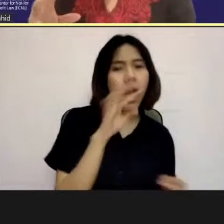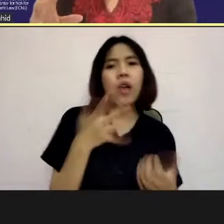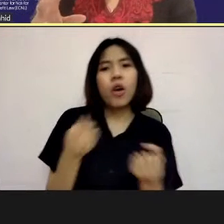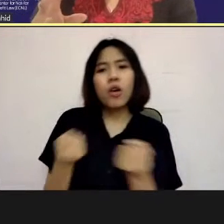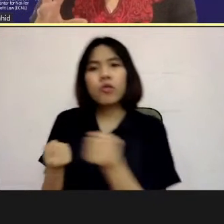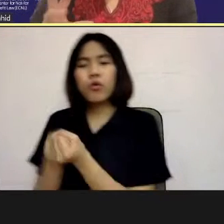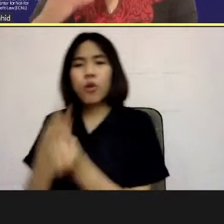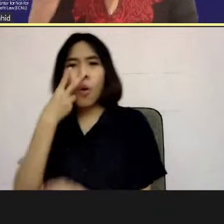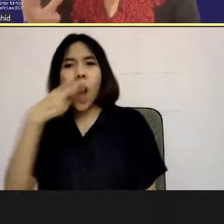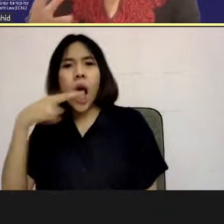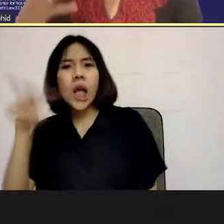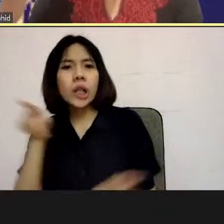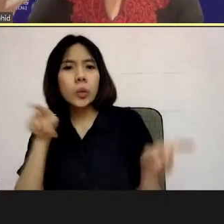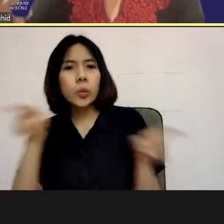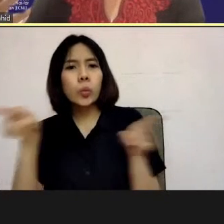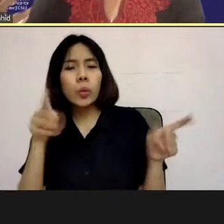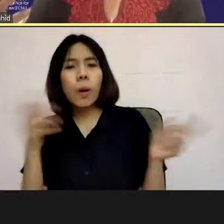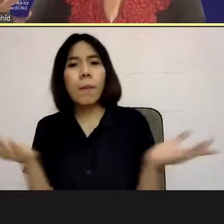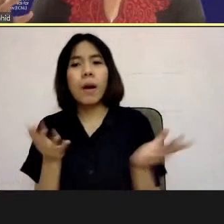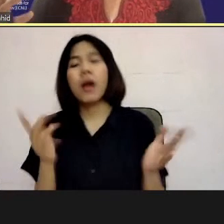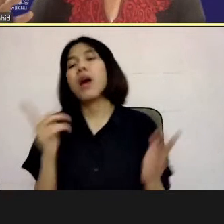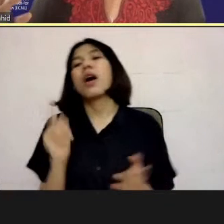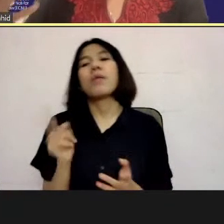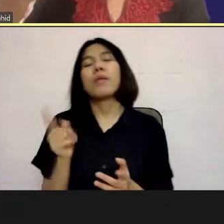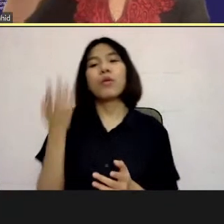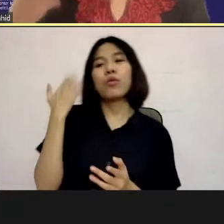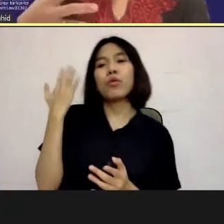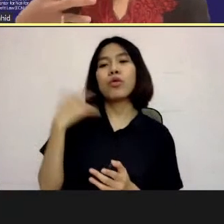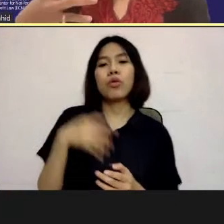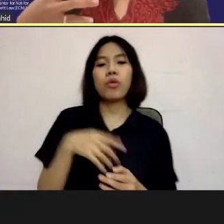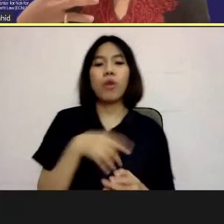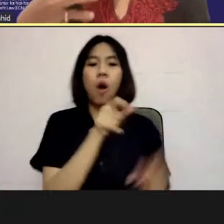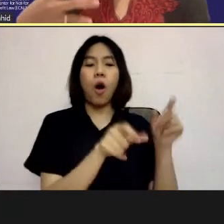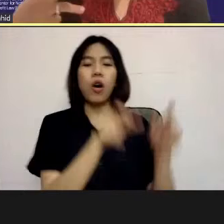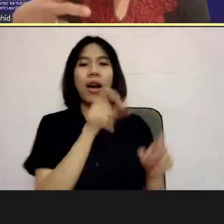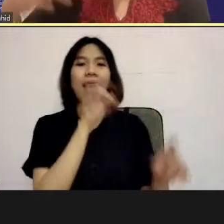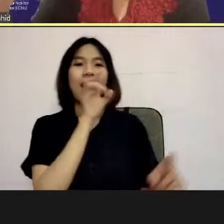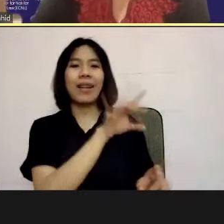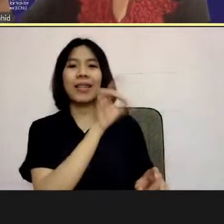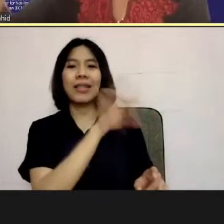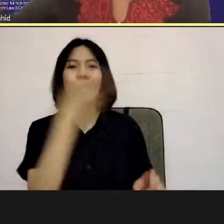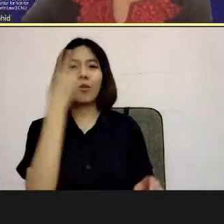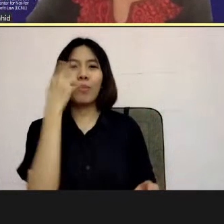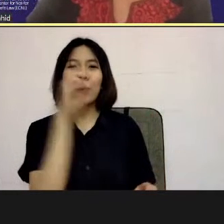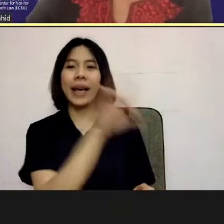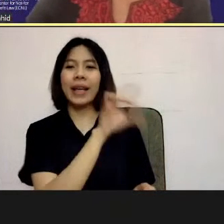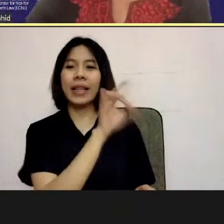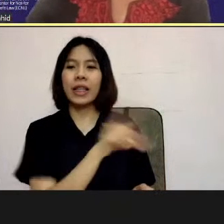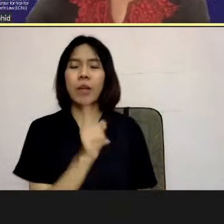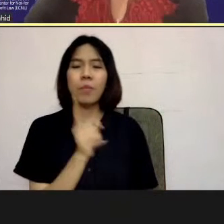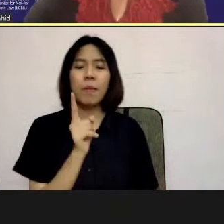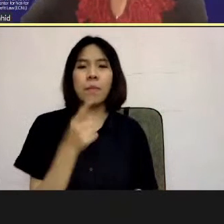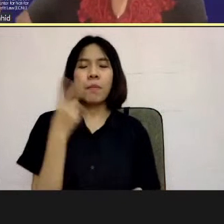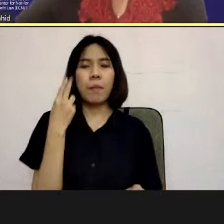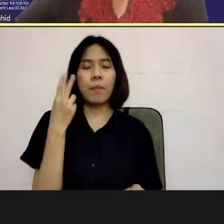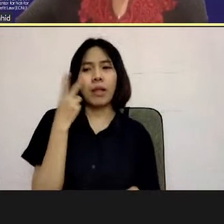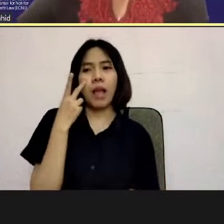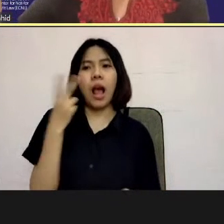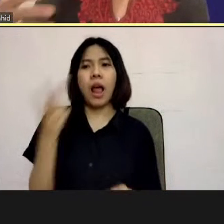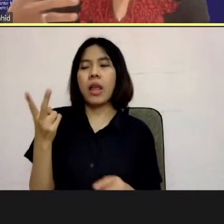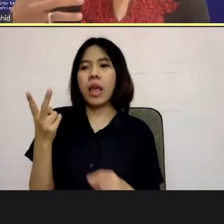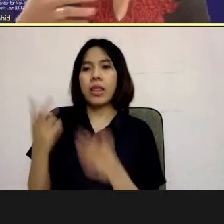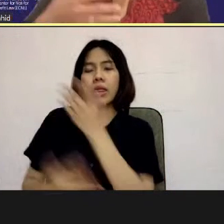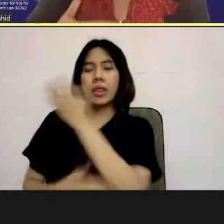are pro-foreign countries. Because in the past, people were giving criticisms to the government because they think the government didn't